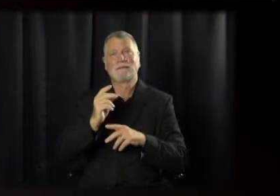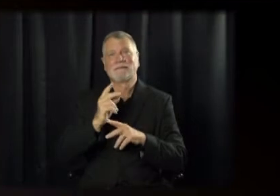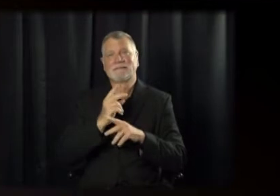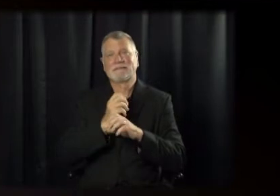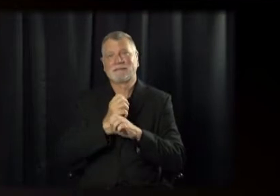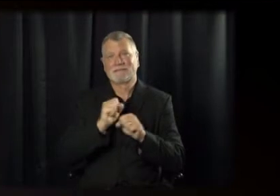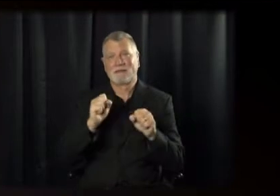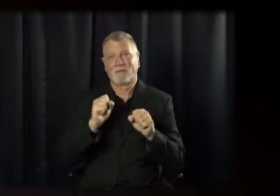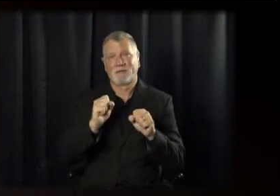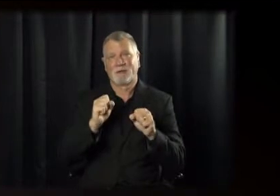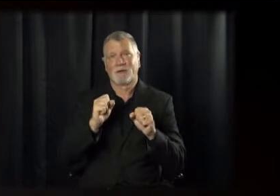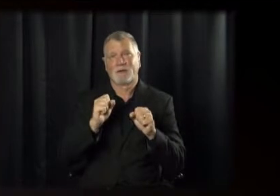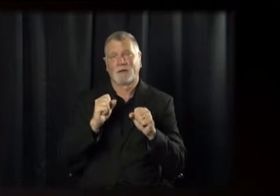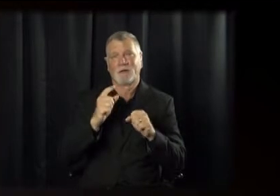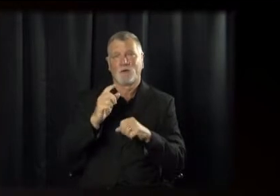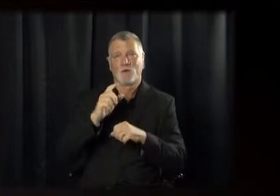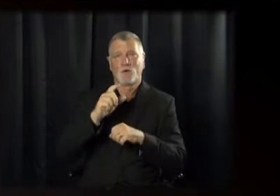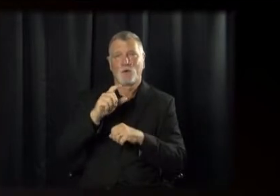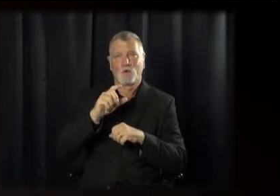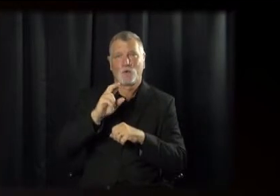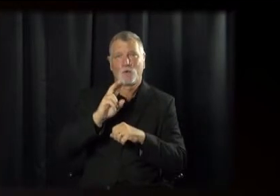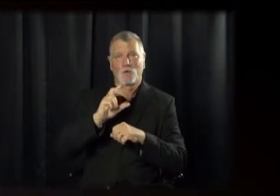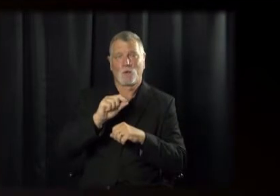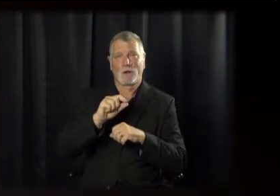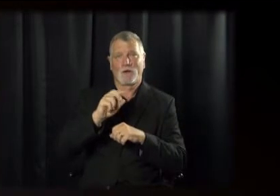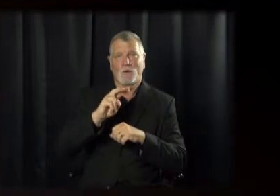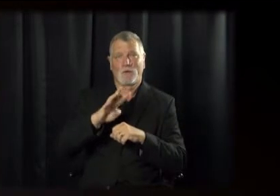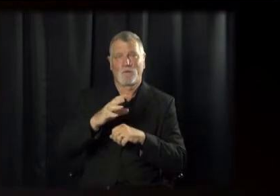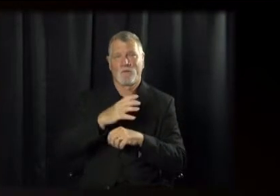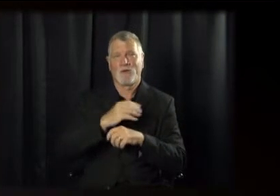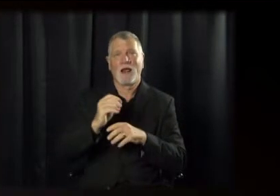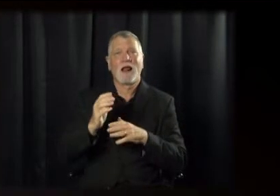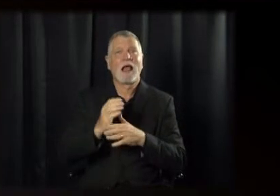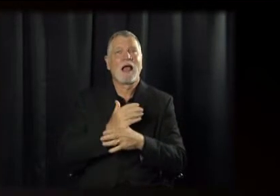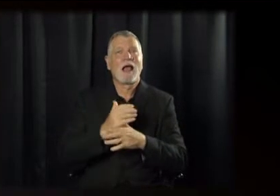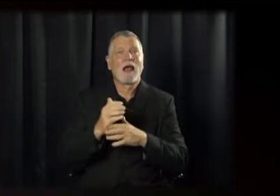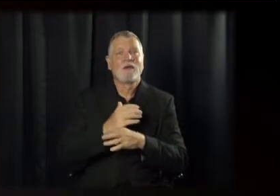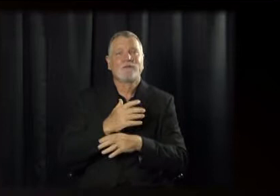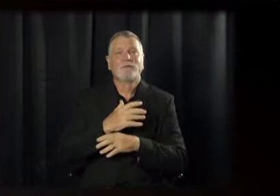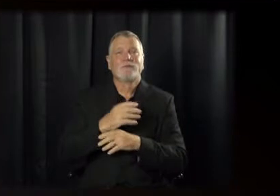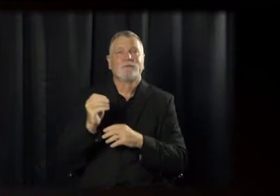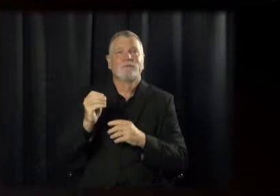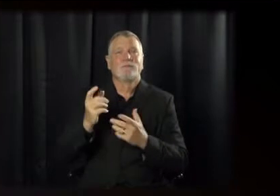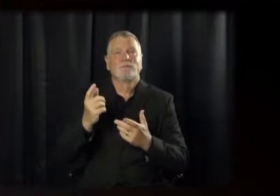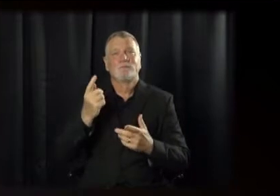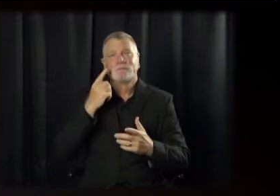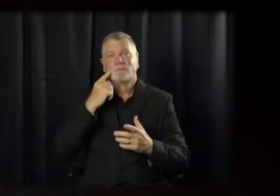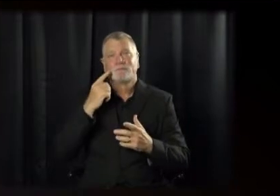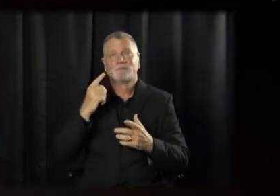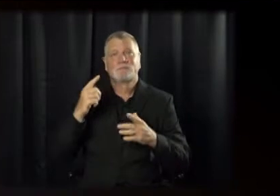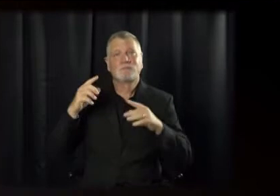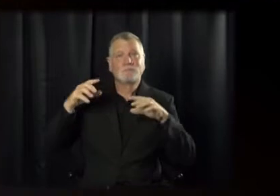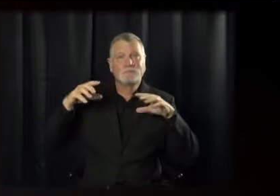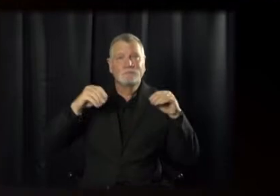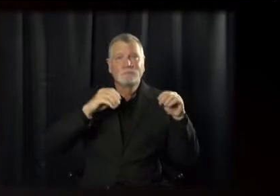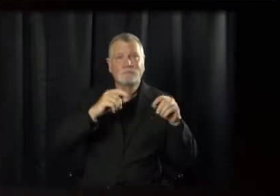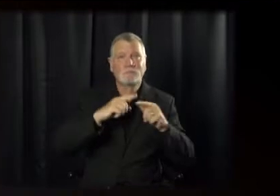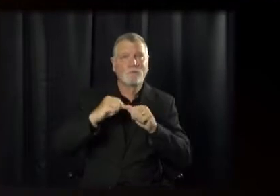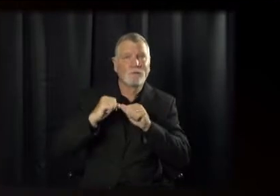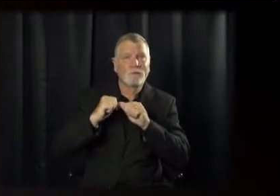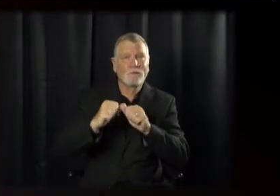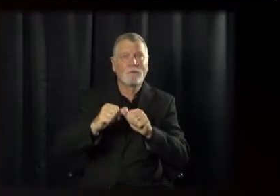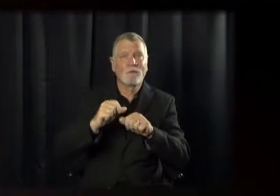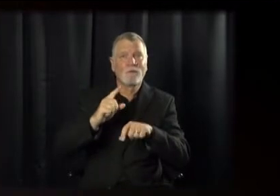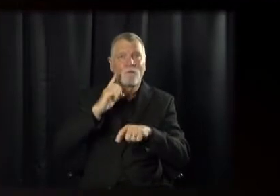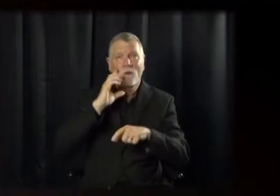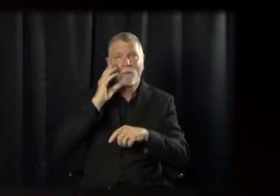by 48% by 2024, and the average number of outages and duration of those